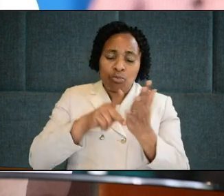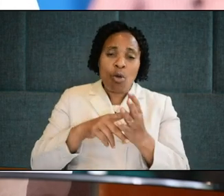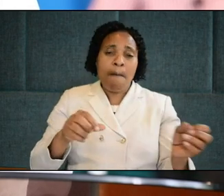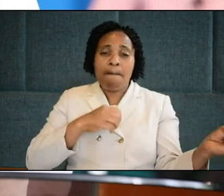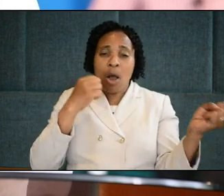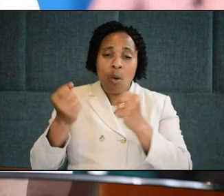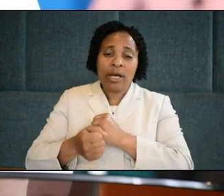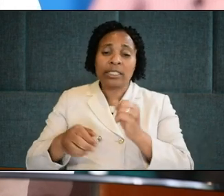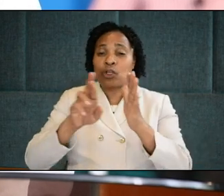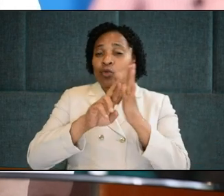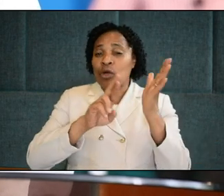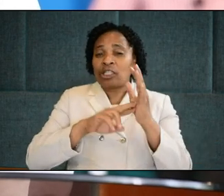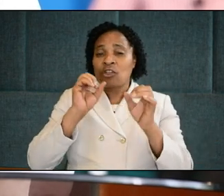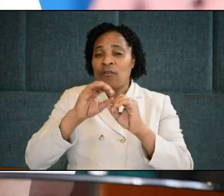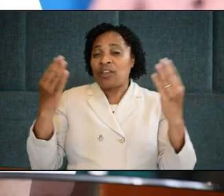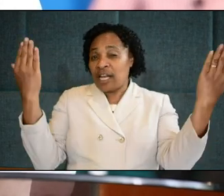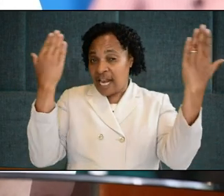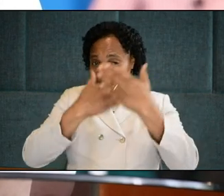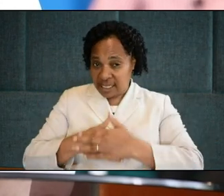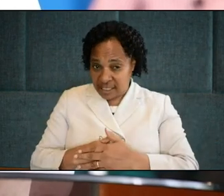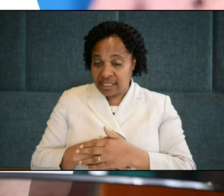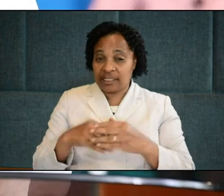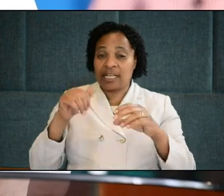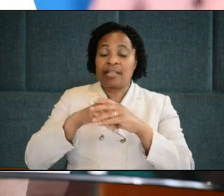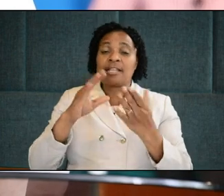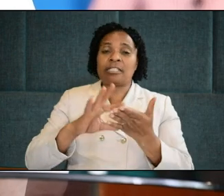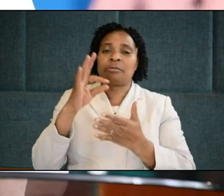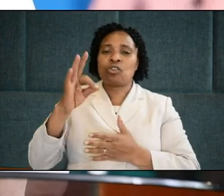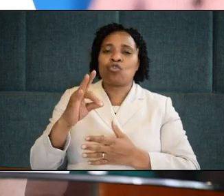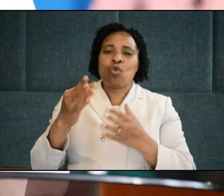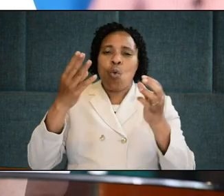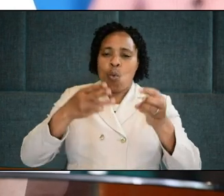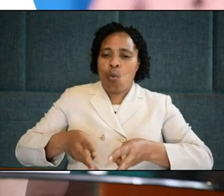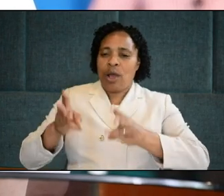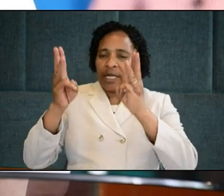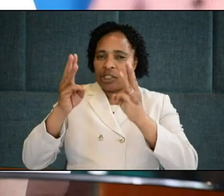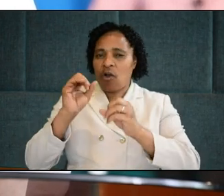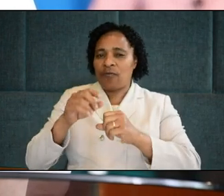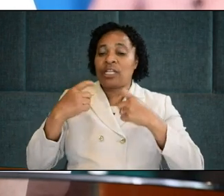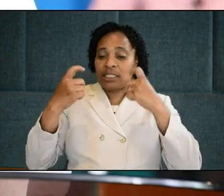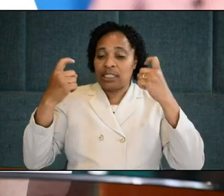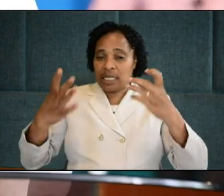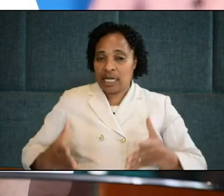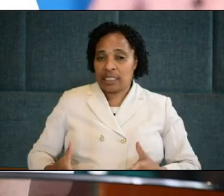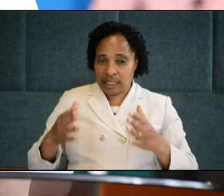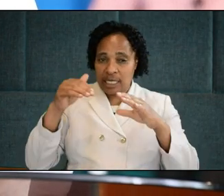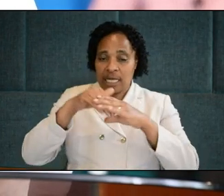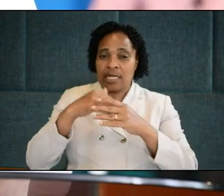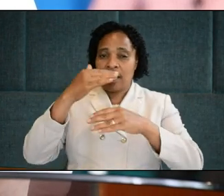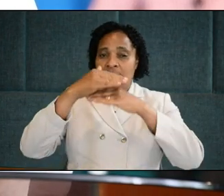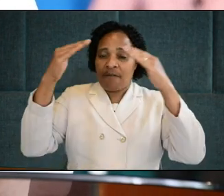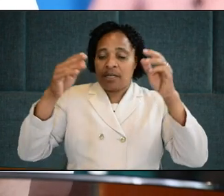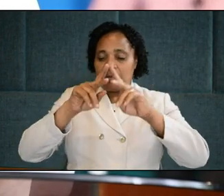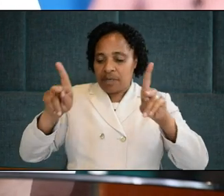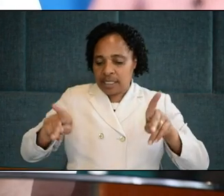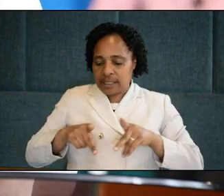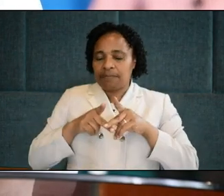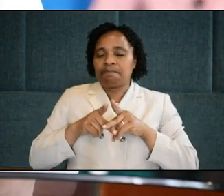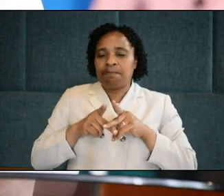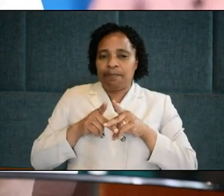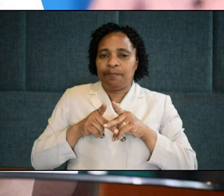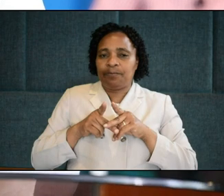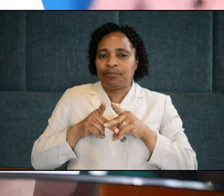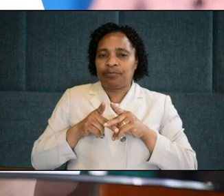of darkness of this age, against spiritual hosts of wickedness in the heavenly places."